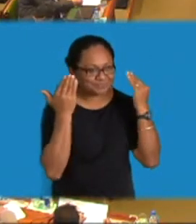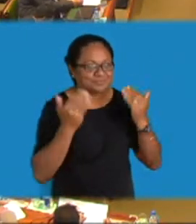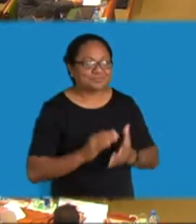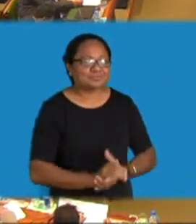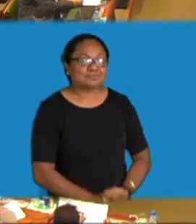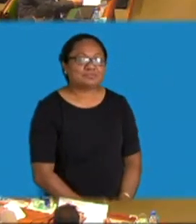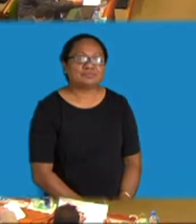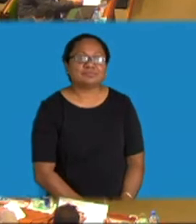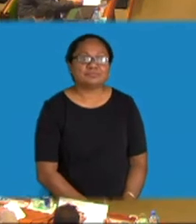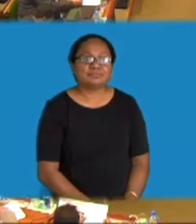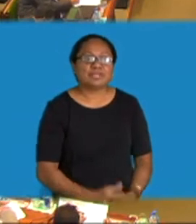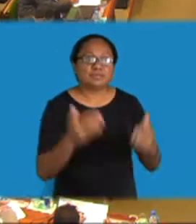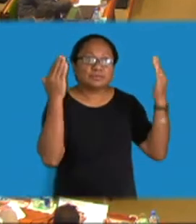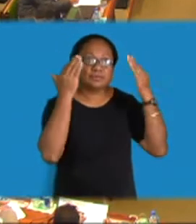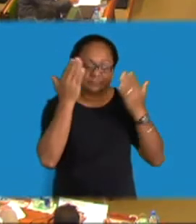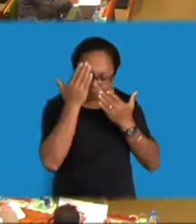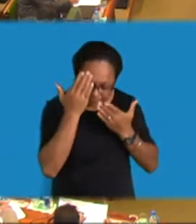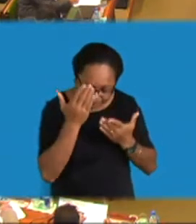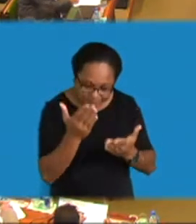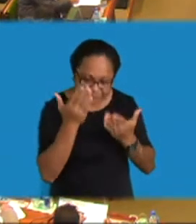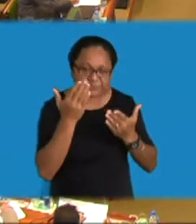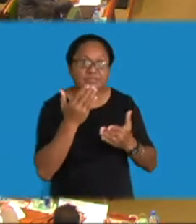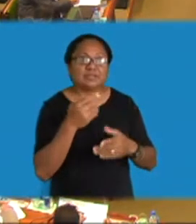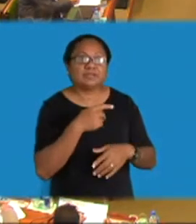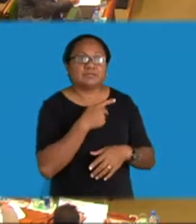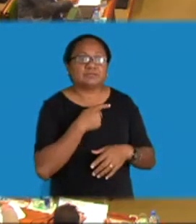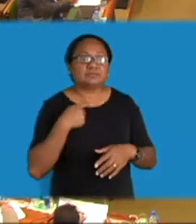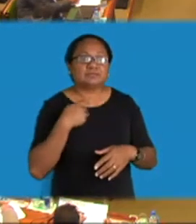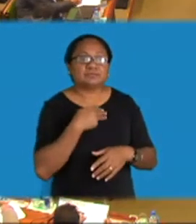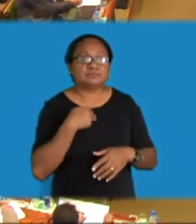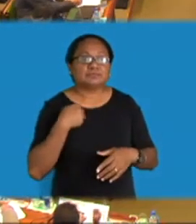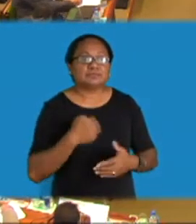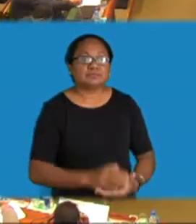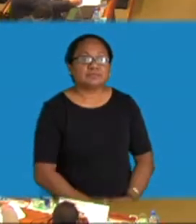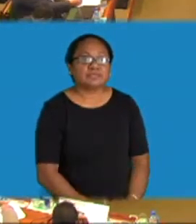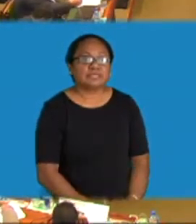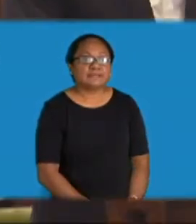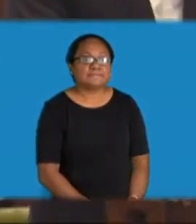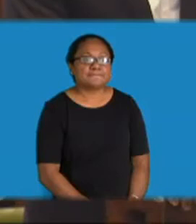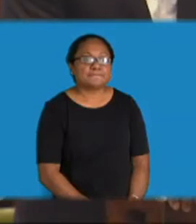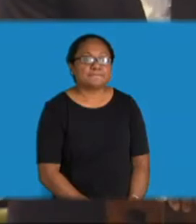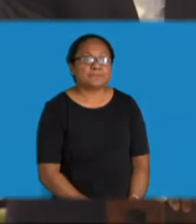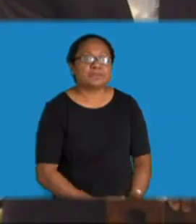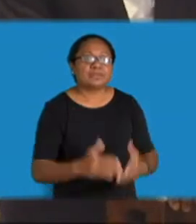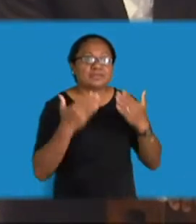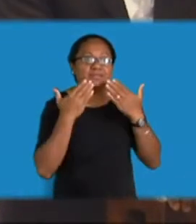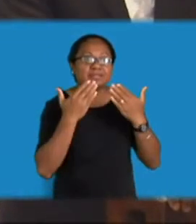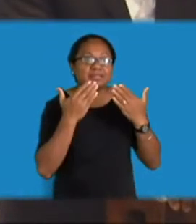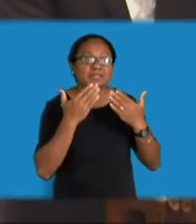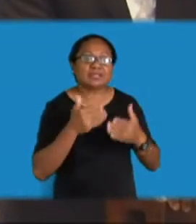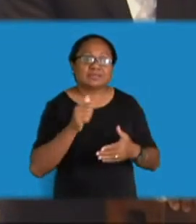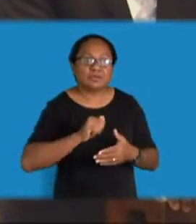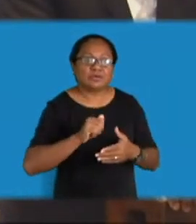Madam Speaker, Honourable Prime Minister, Honourable Ministers, Honourable Leader of Opposition, Honourable Members of Parliament. Thank you for allowing me the opportunity to